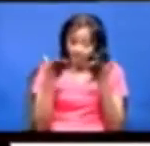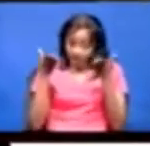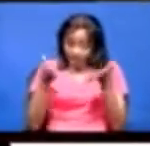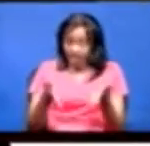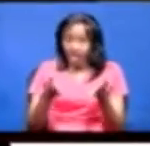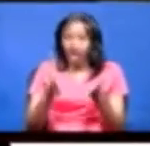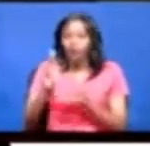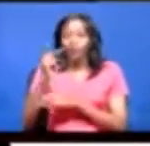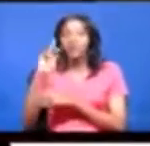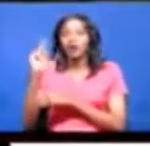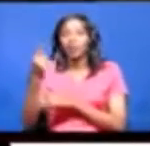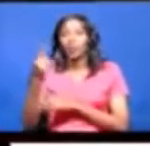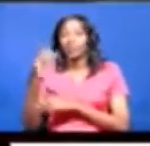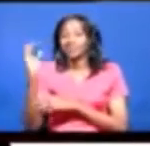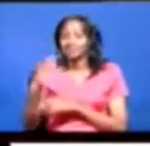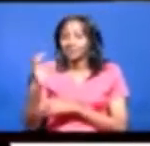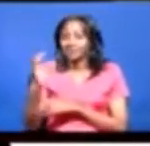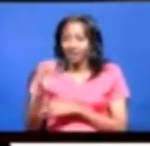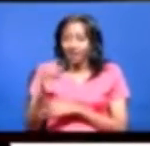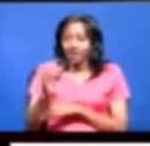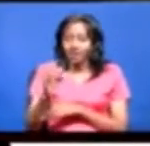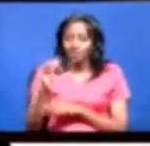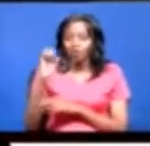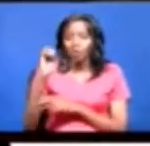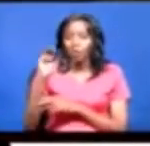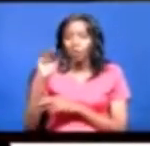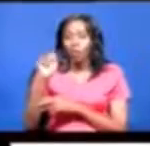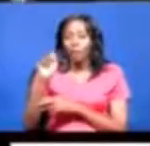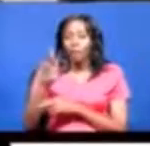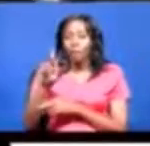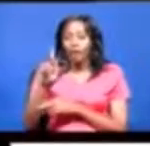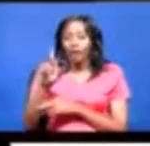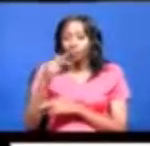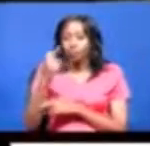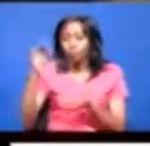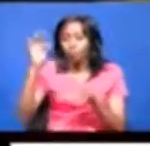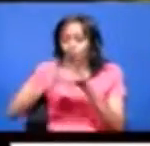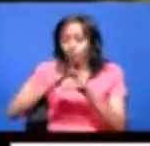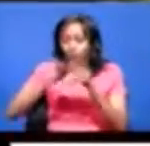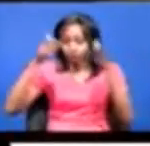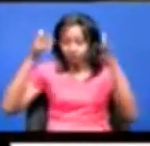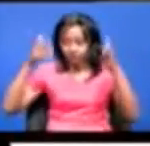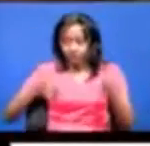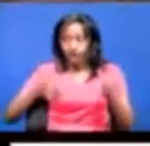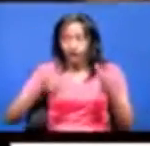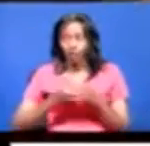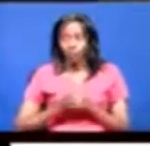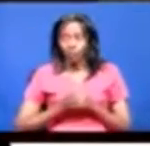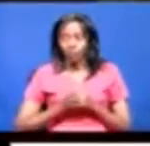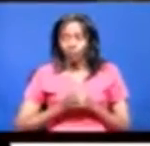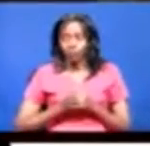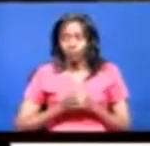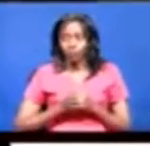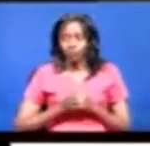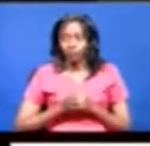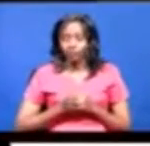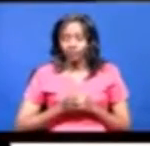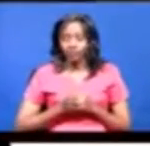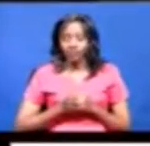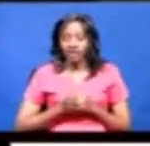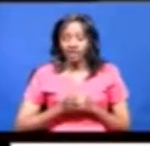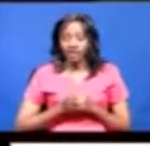Kwanza candidate there, Hassan Omar, casting his vote there. There's been talk on exactly